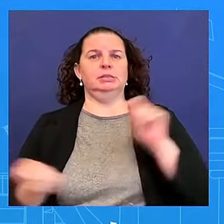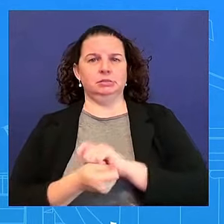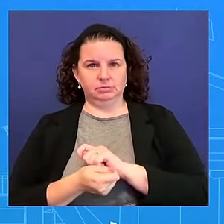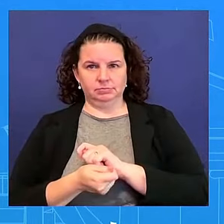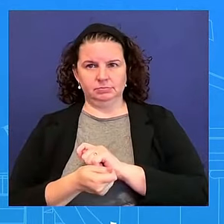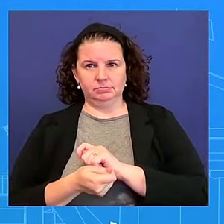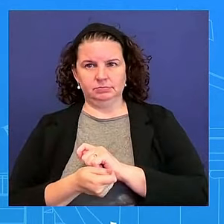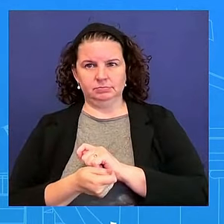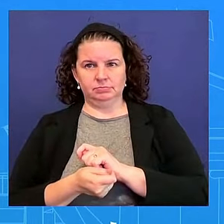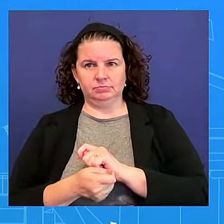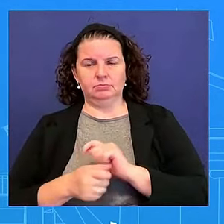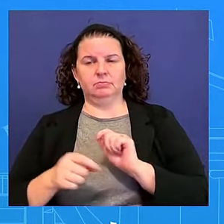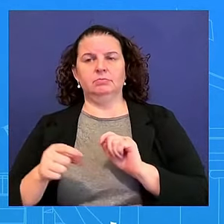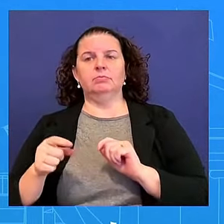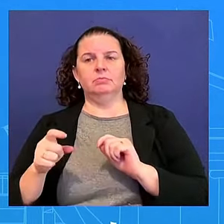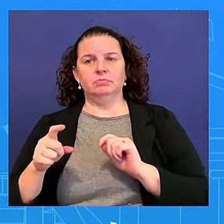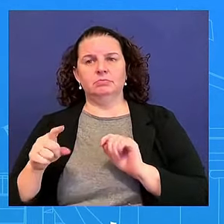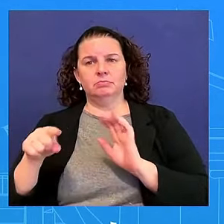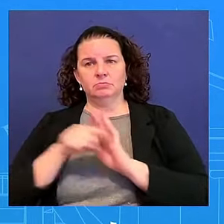The latter is a threat, and